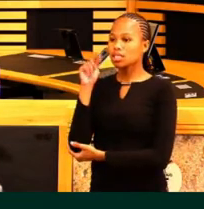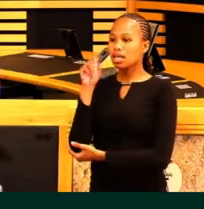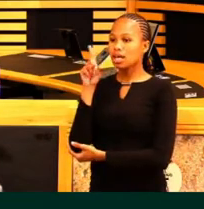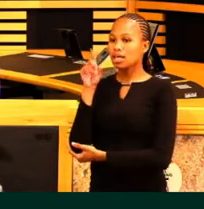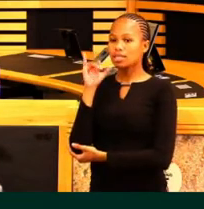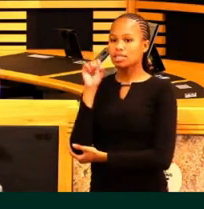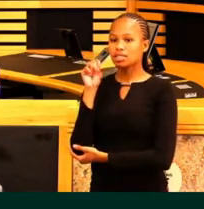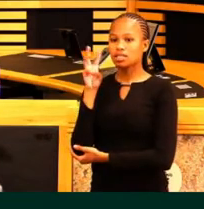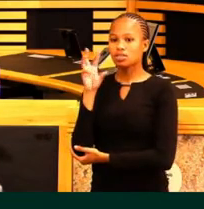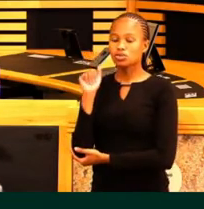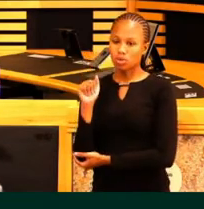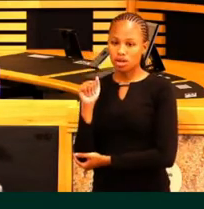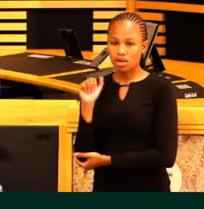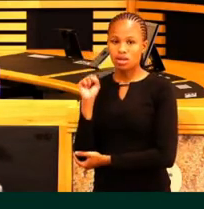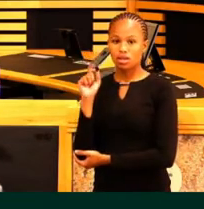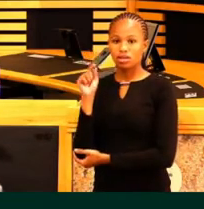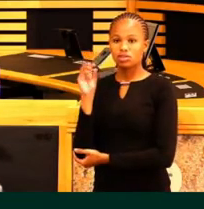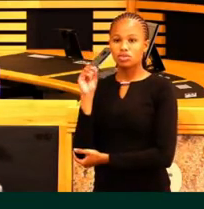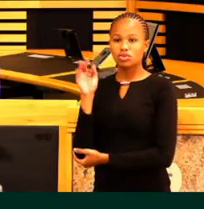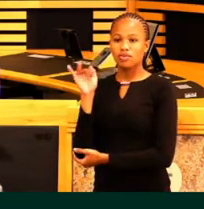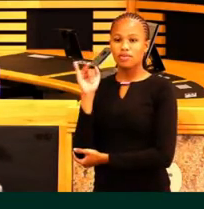from Christina Peretti